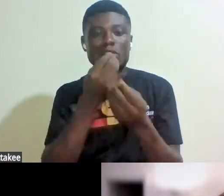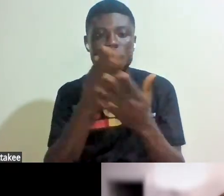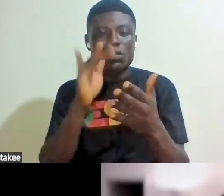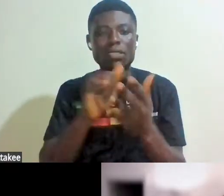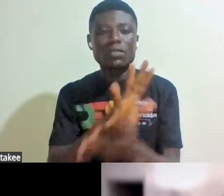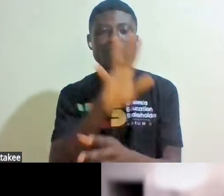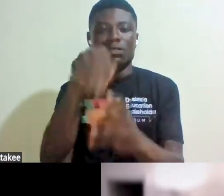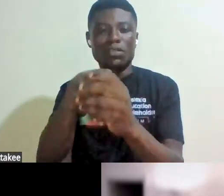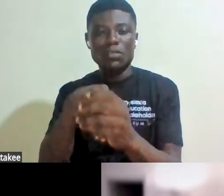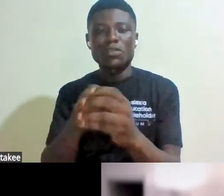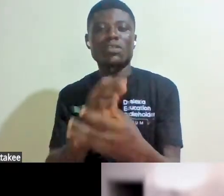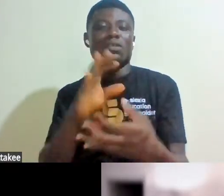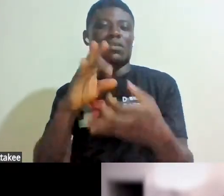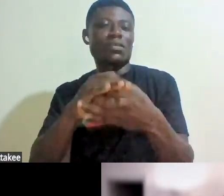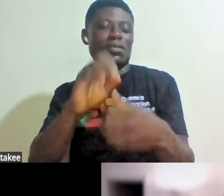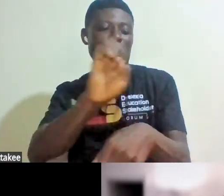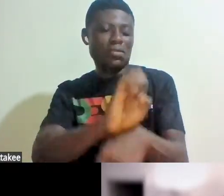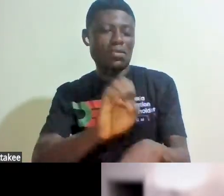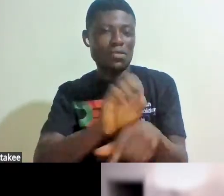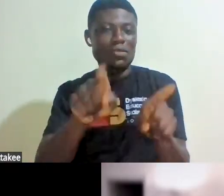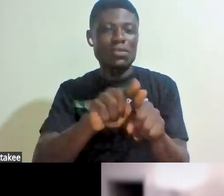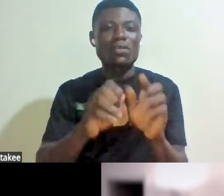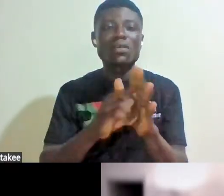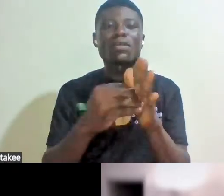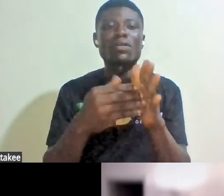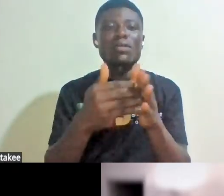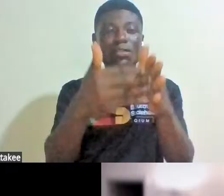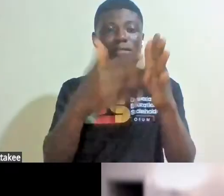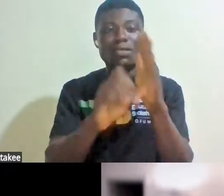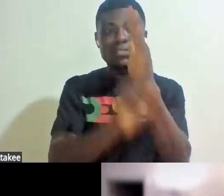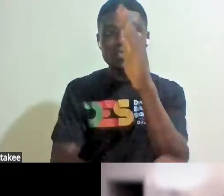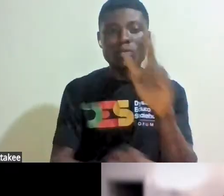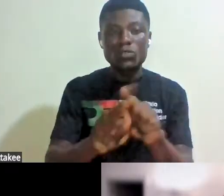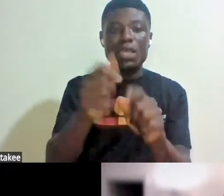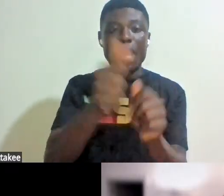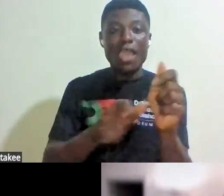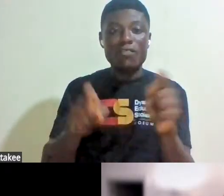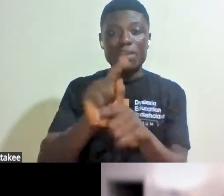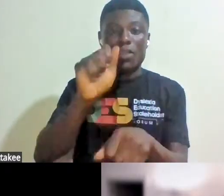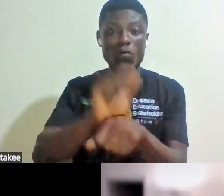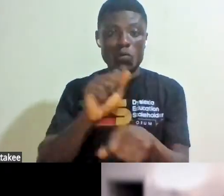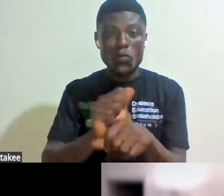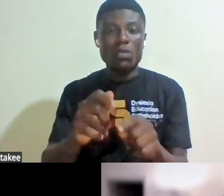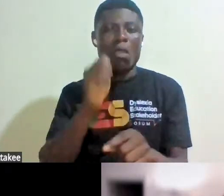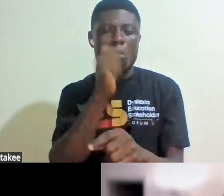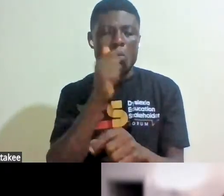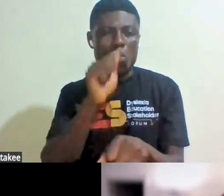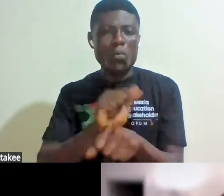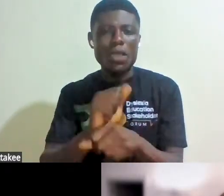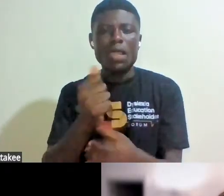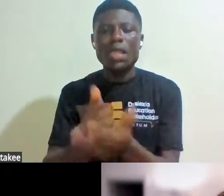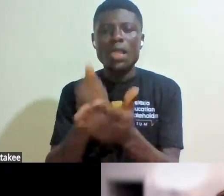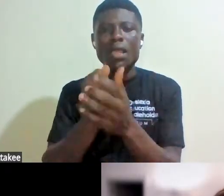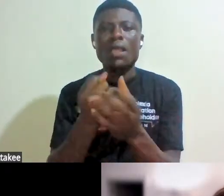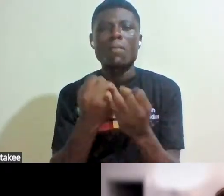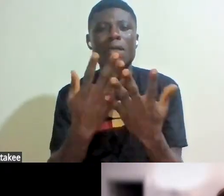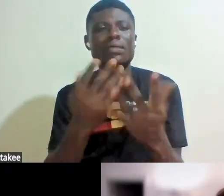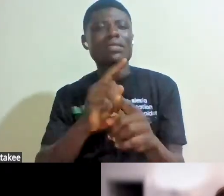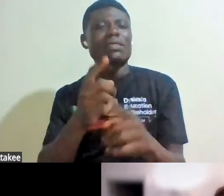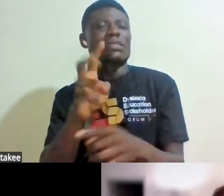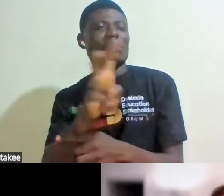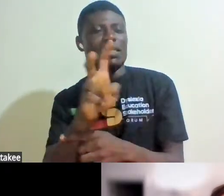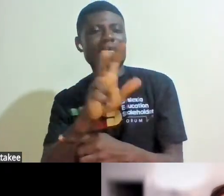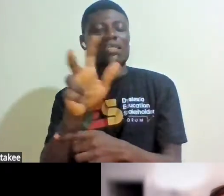hiring, leadership, and everyday work. Nat has delivered over 350 programs